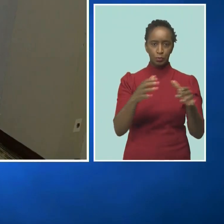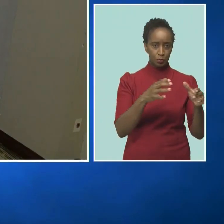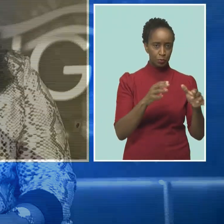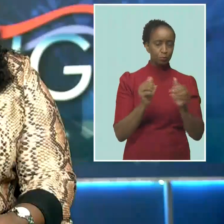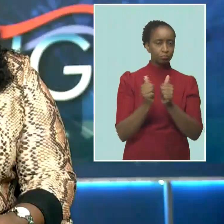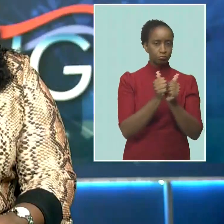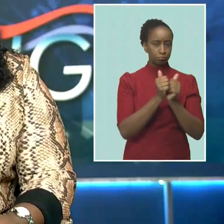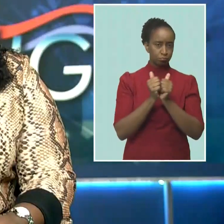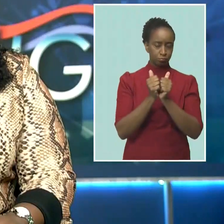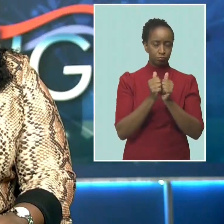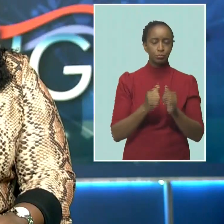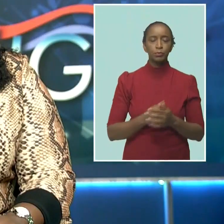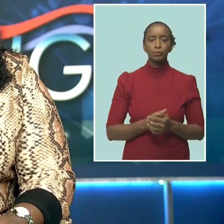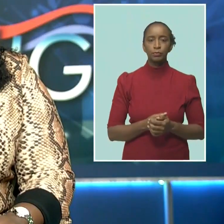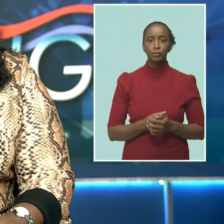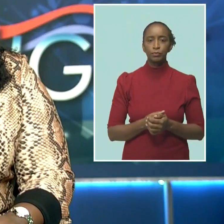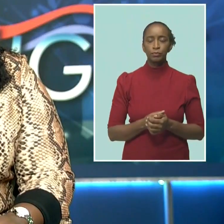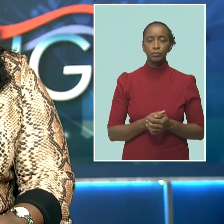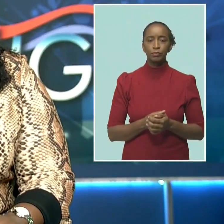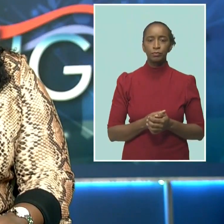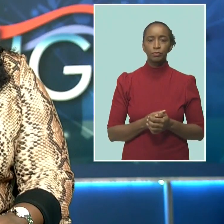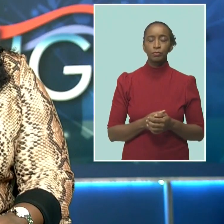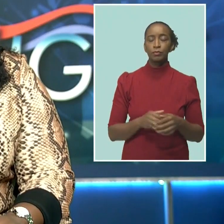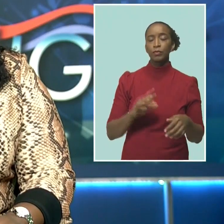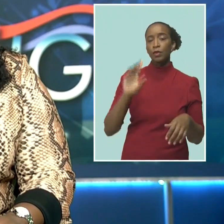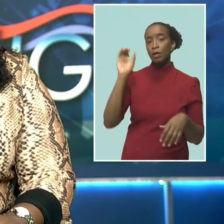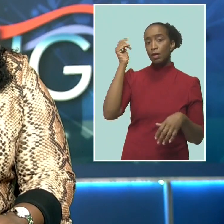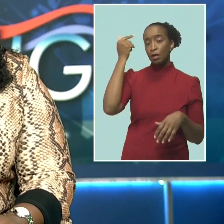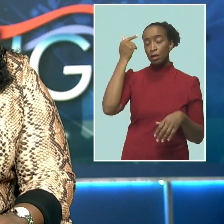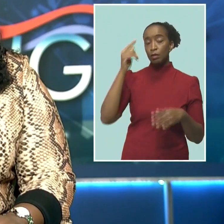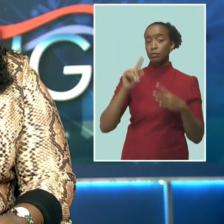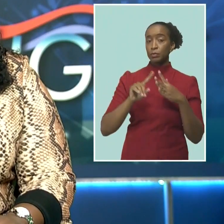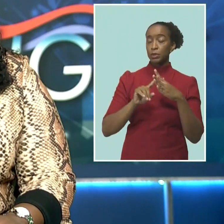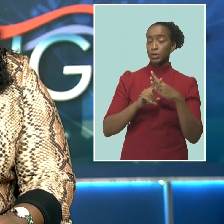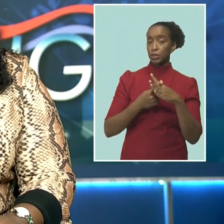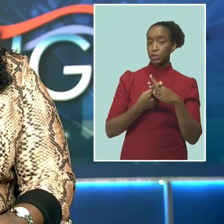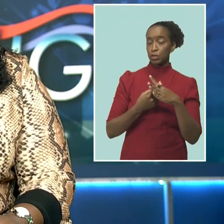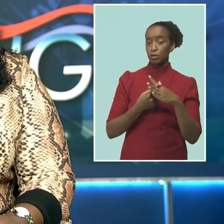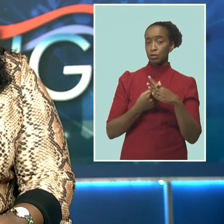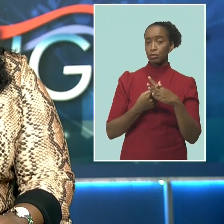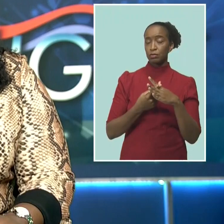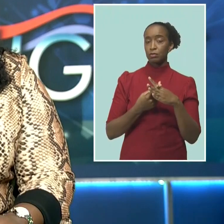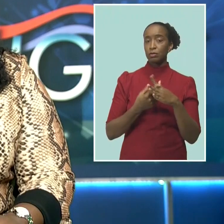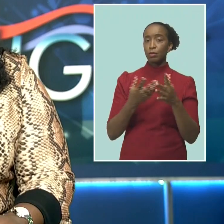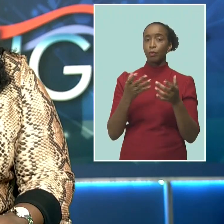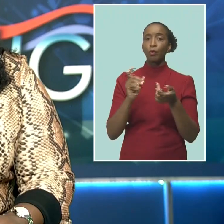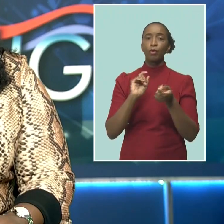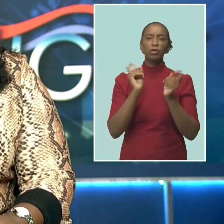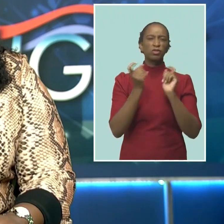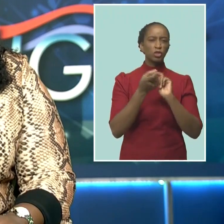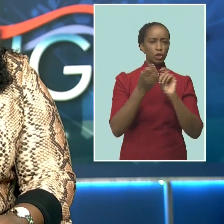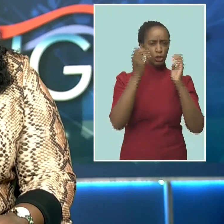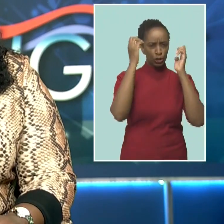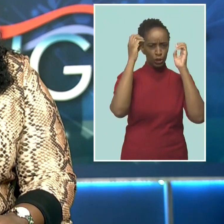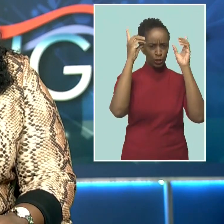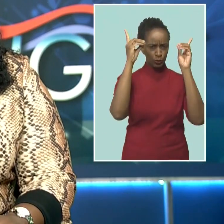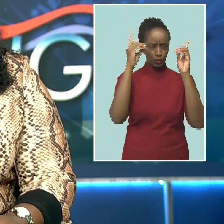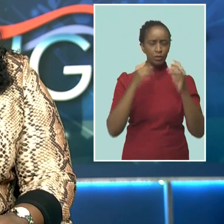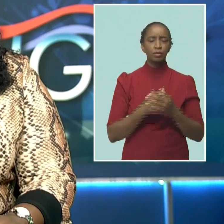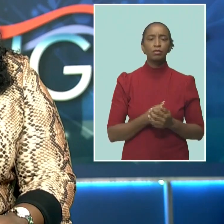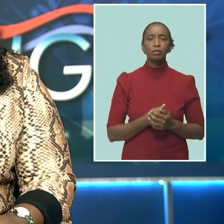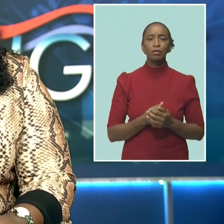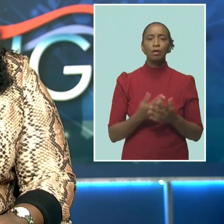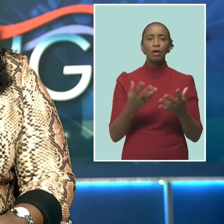News. Thanks, Anesta. Government is embarking on a drive to transform the island's education landscape to make Barbados